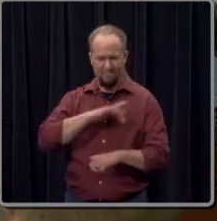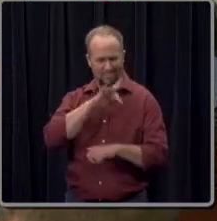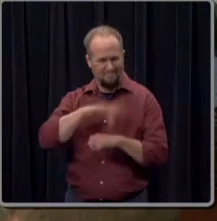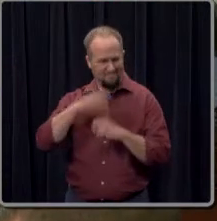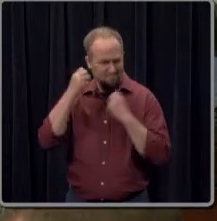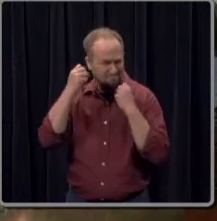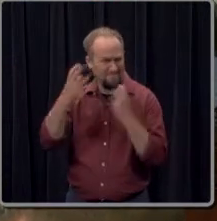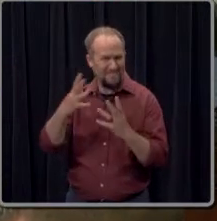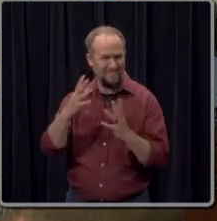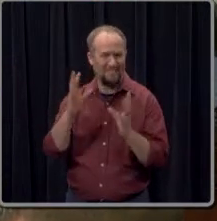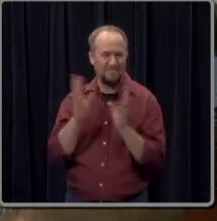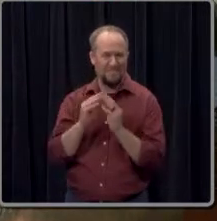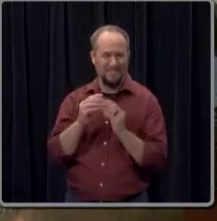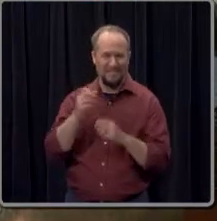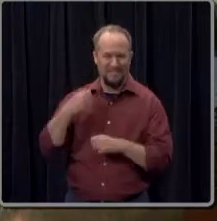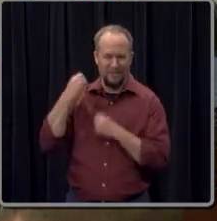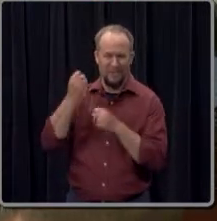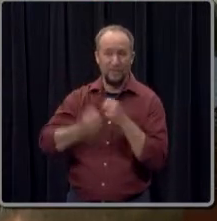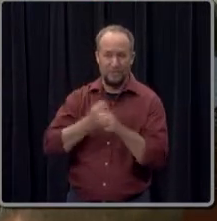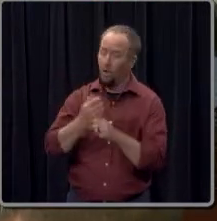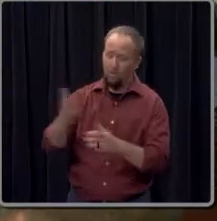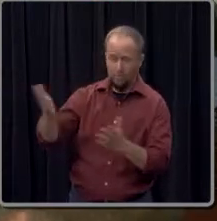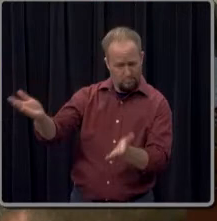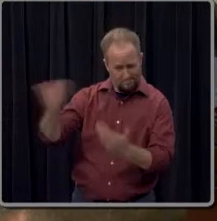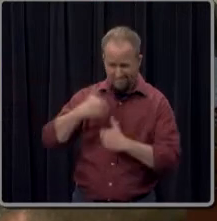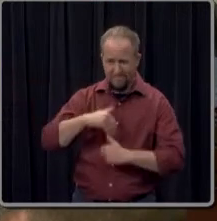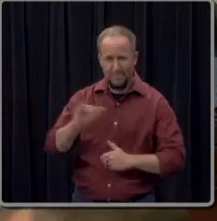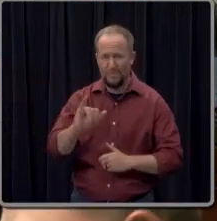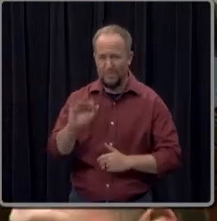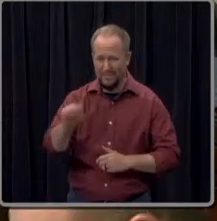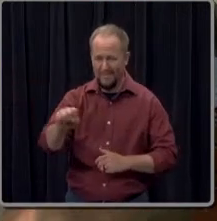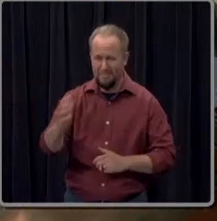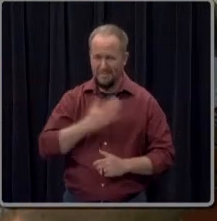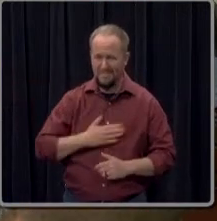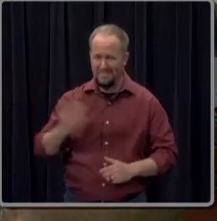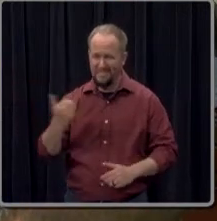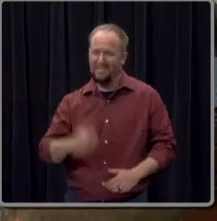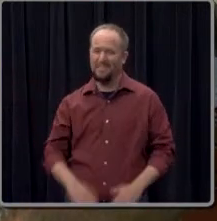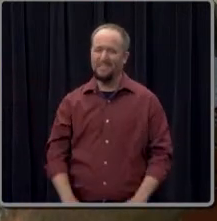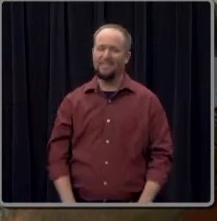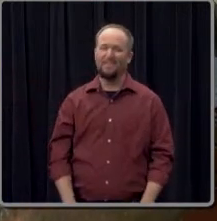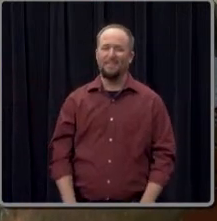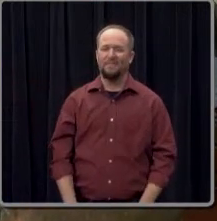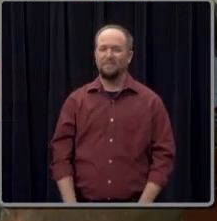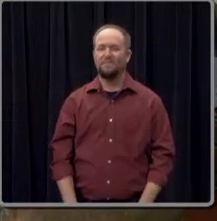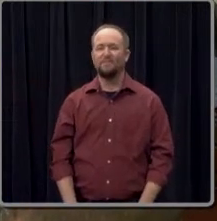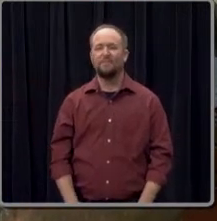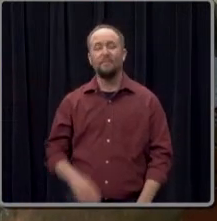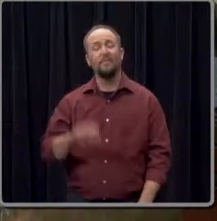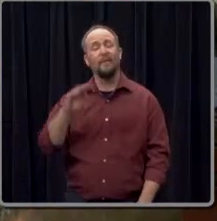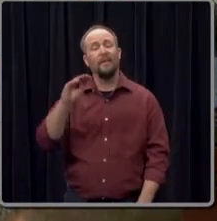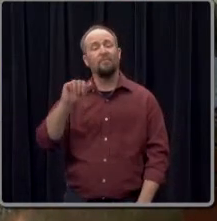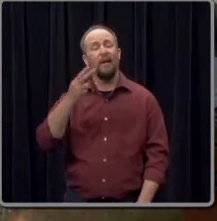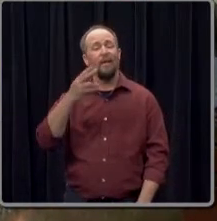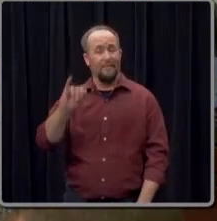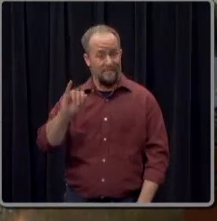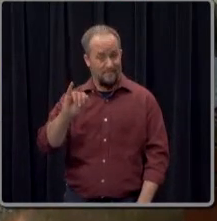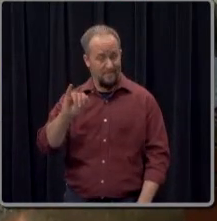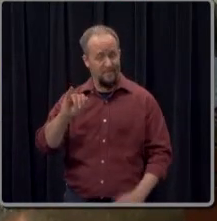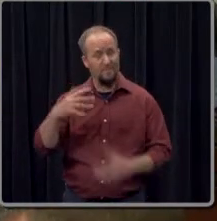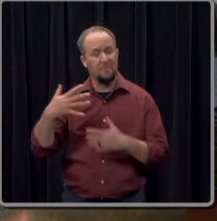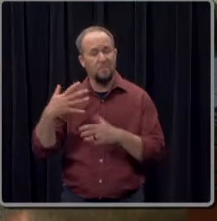year. And you are welcome to come up too. Yes, please. So Mahi won